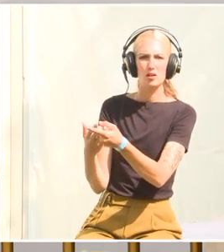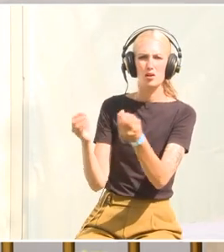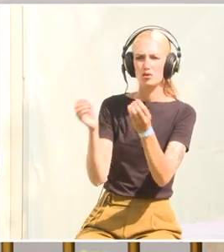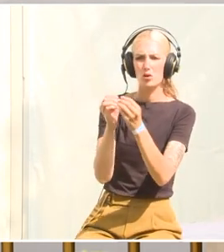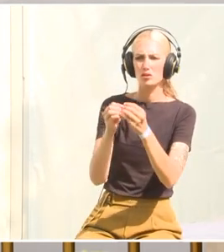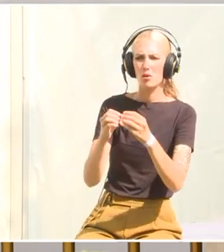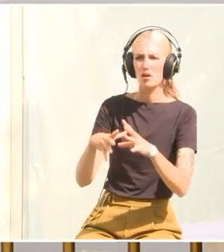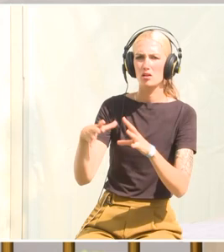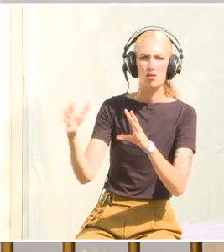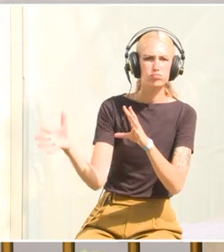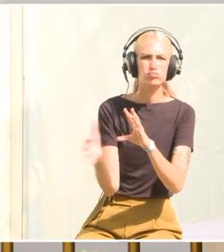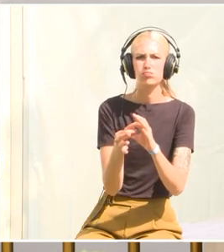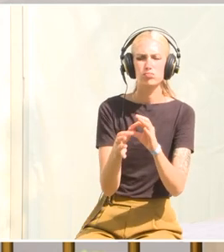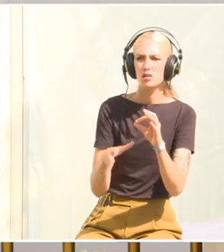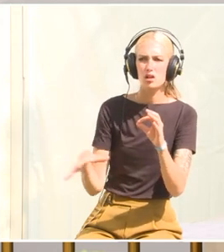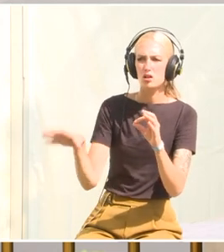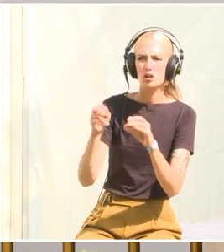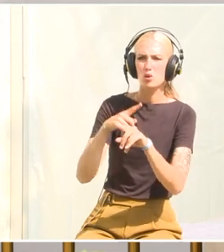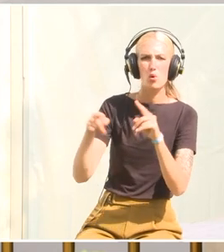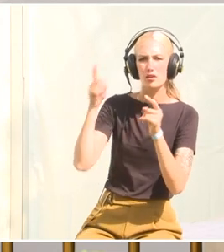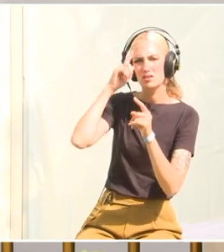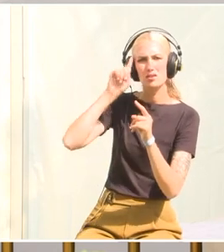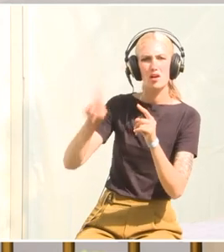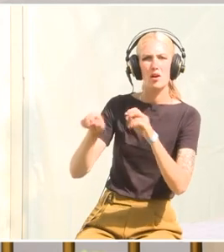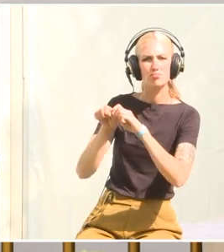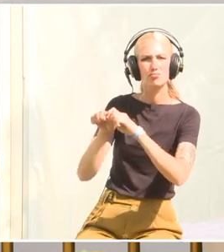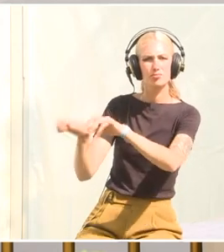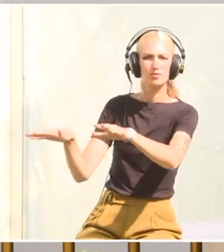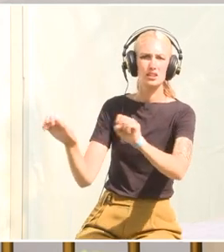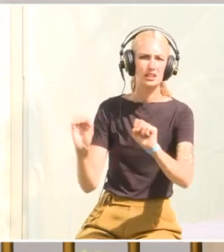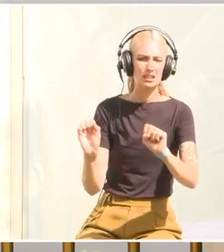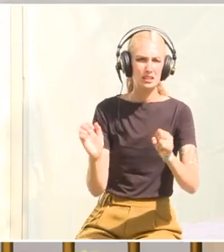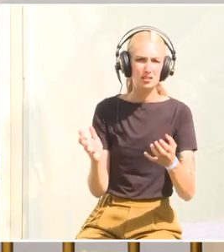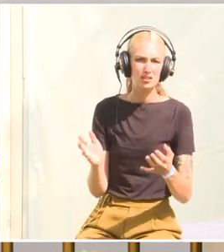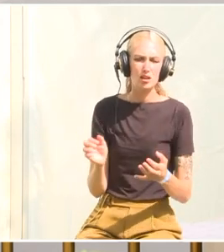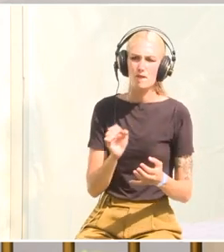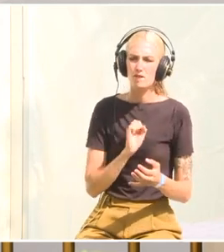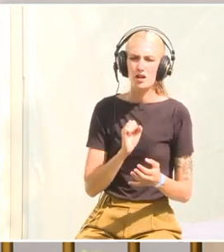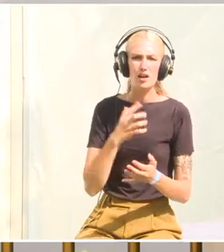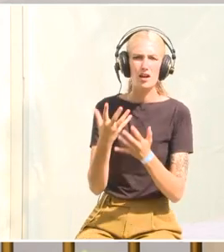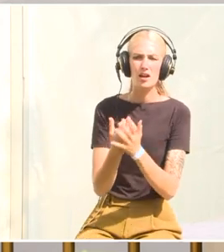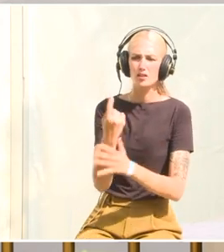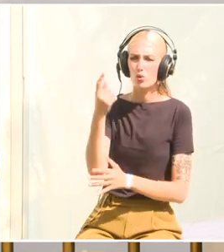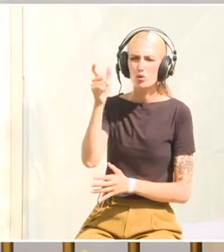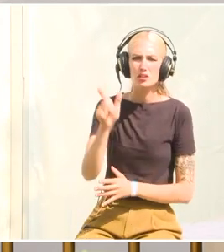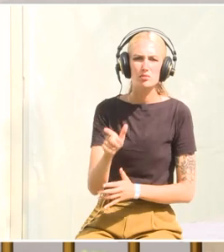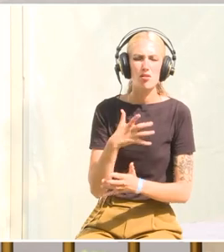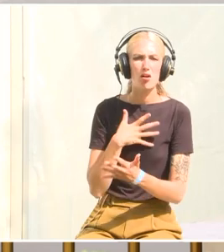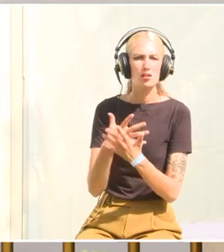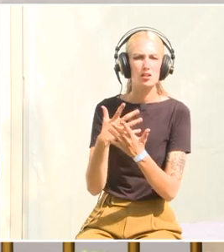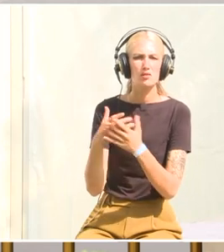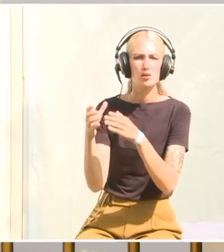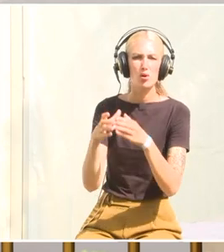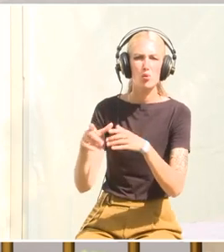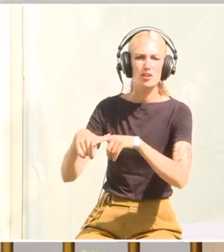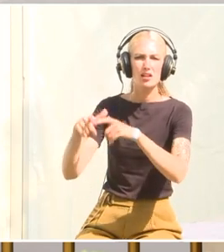media that everybody actually knew. And we just had to find this somebody, the active member from the community, and